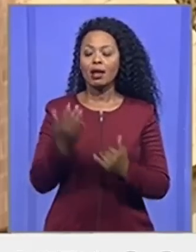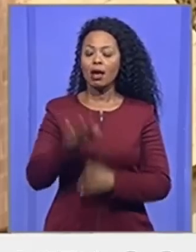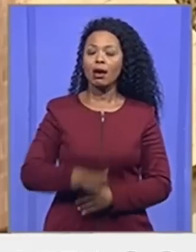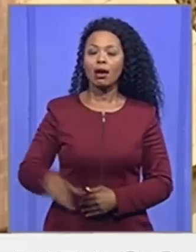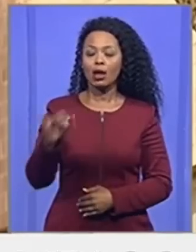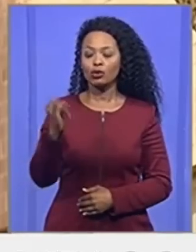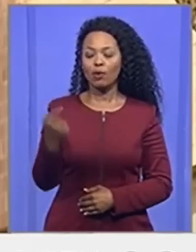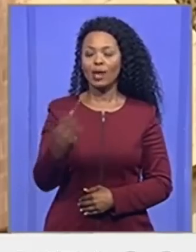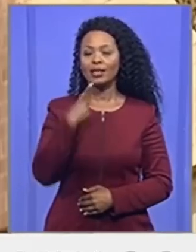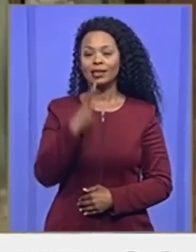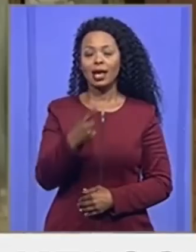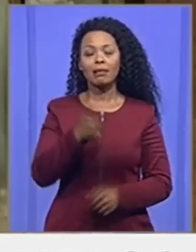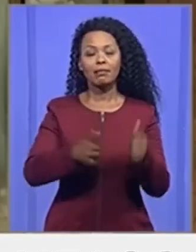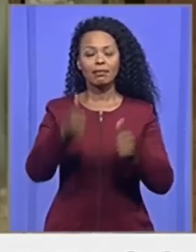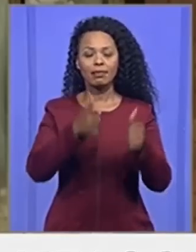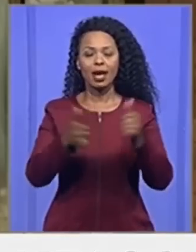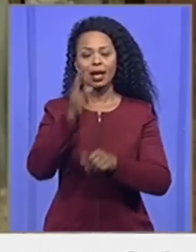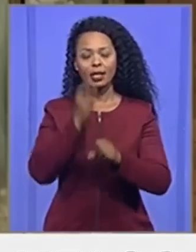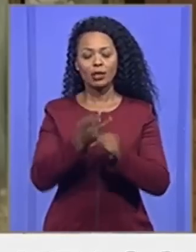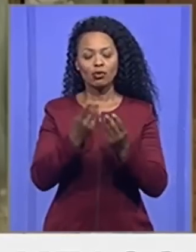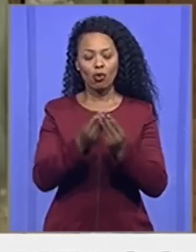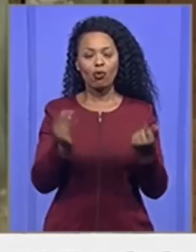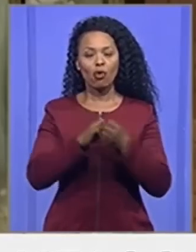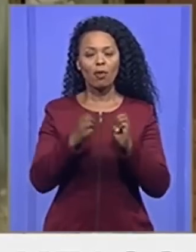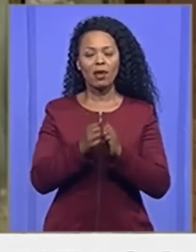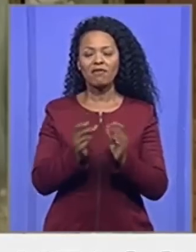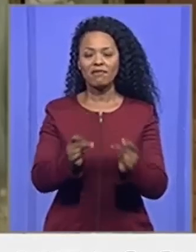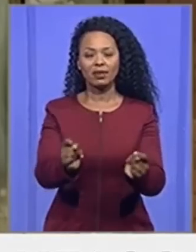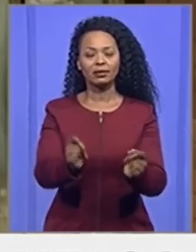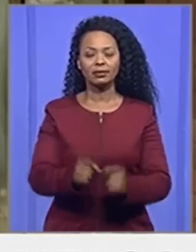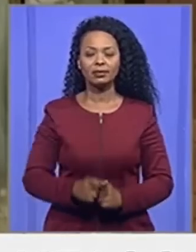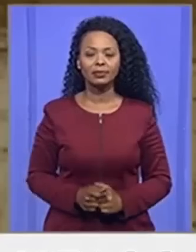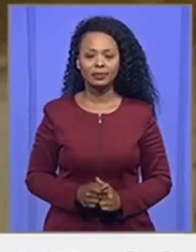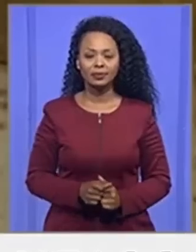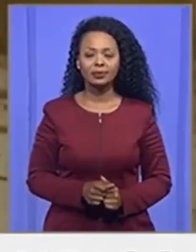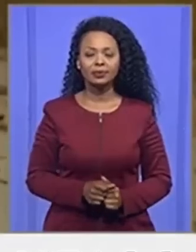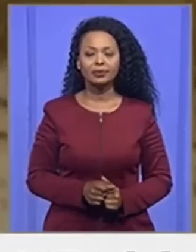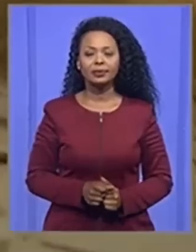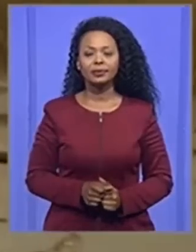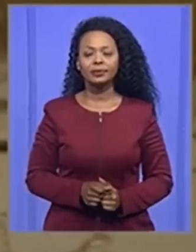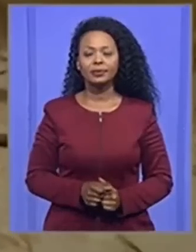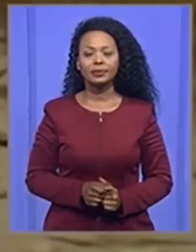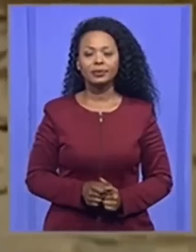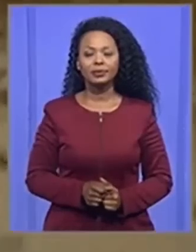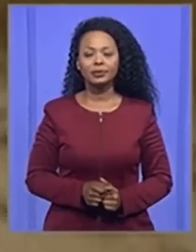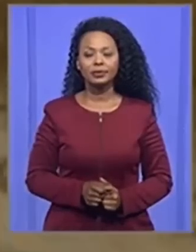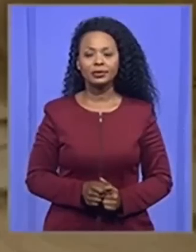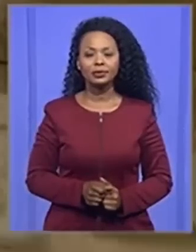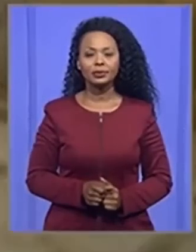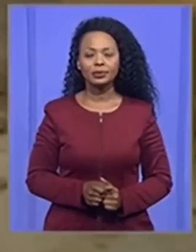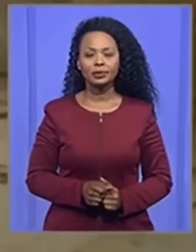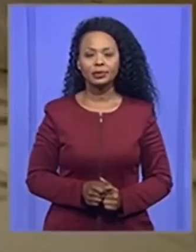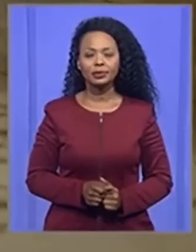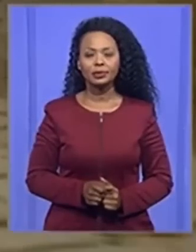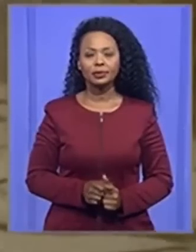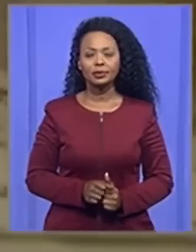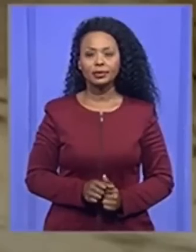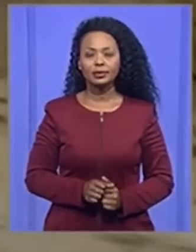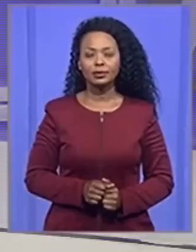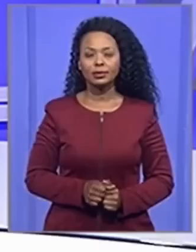boipiletso kwa baeteledipeleng go samagana le bothata jono ka potlako. Molemone motho SABC News, Victoria.